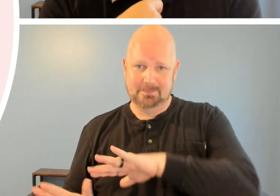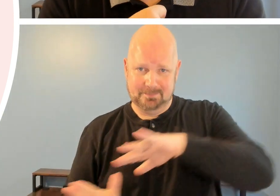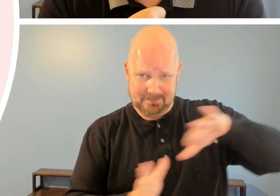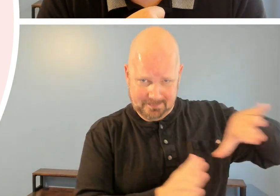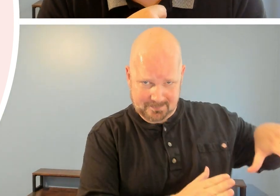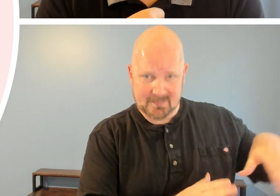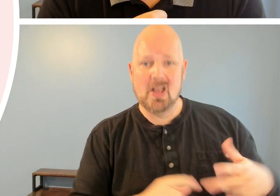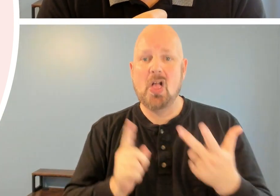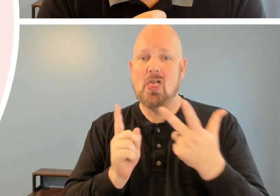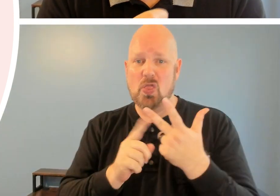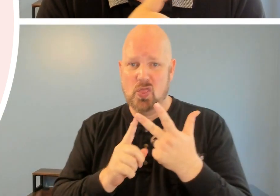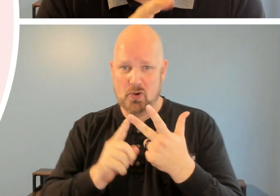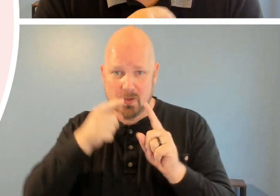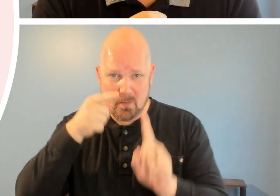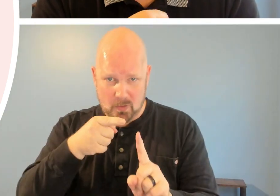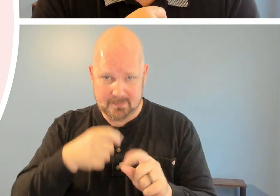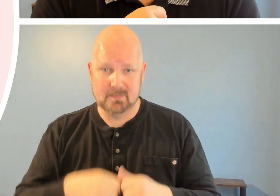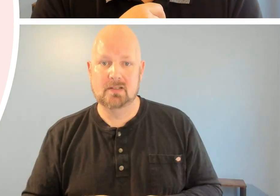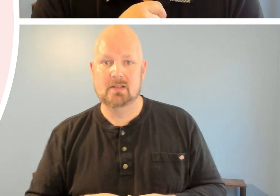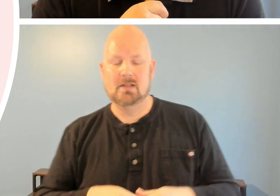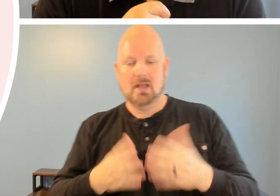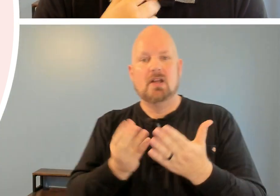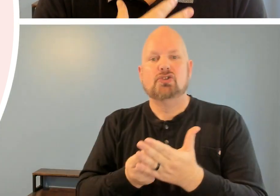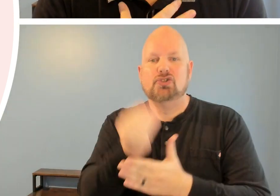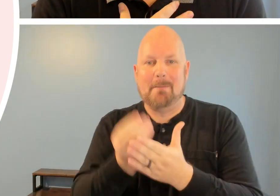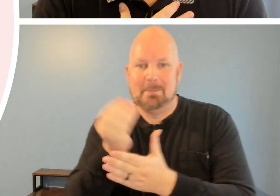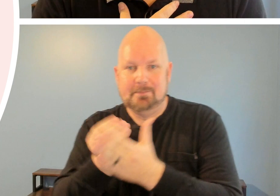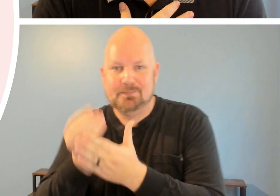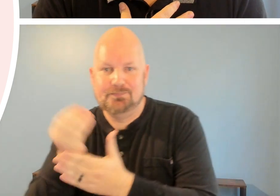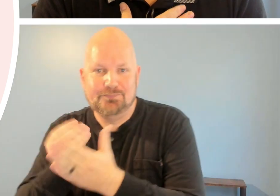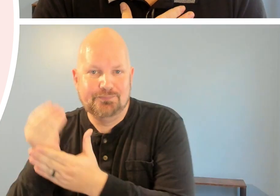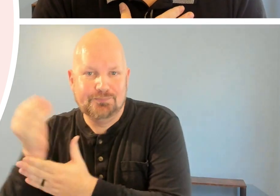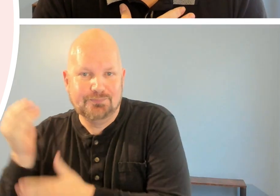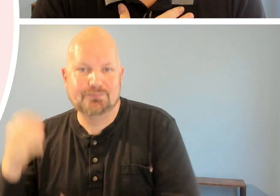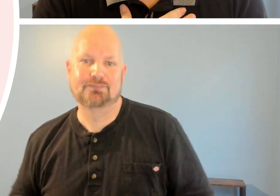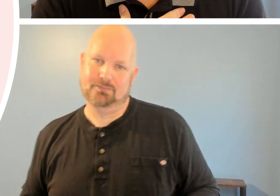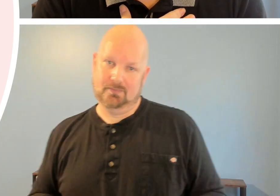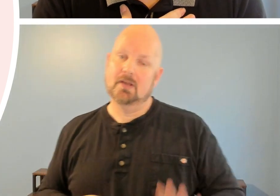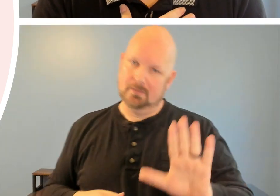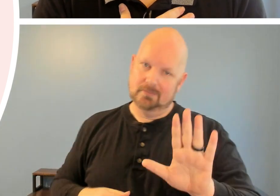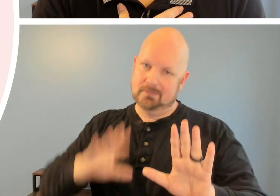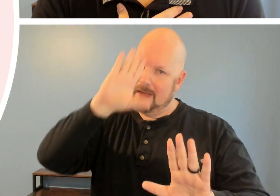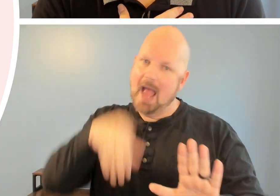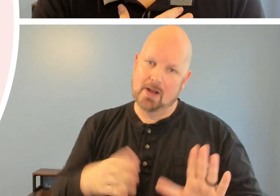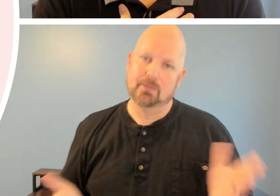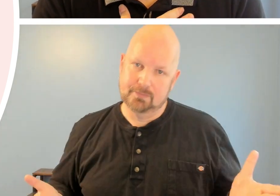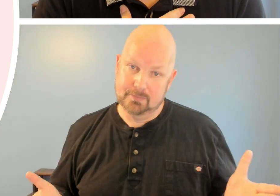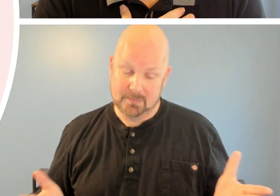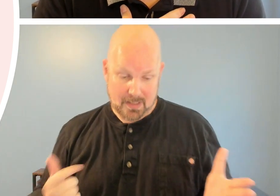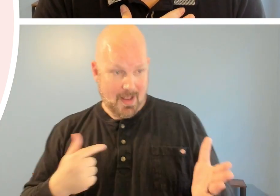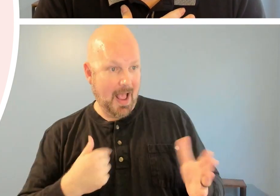this: shopping sprees. Shopping sprees. I know. When I get into a new house, I